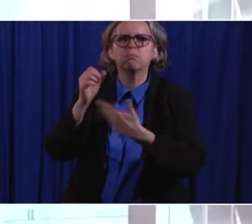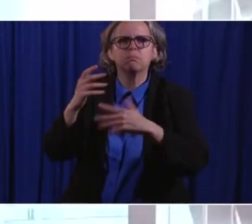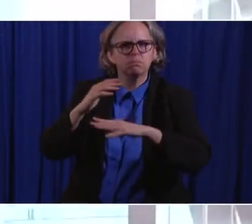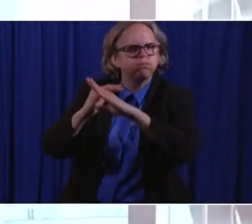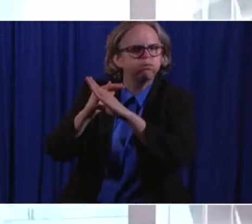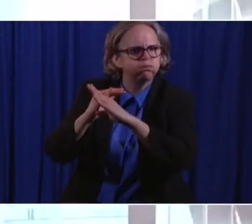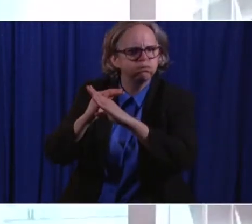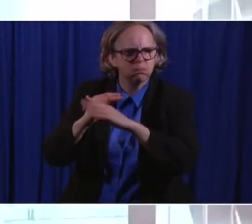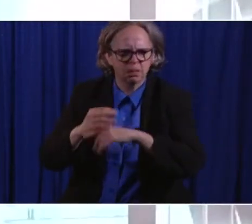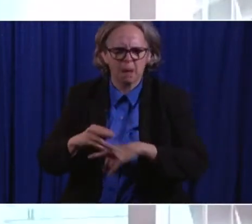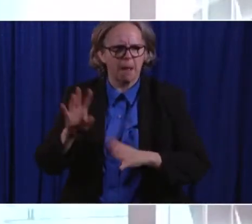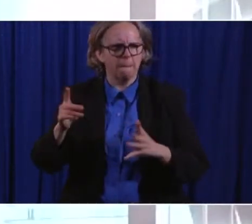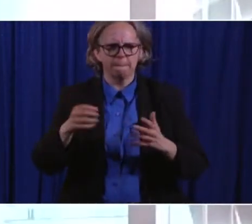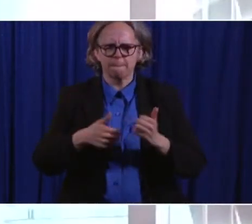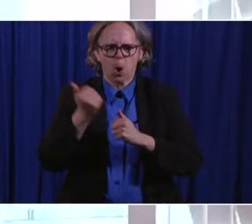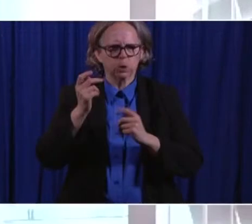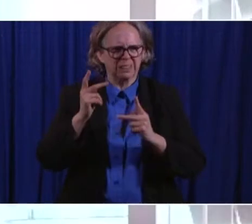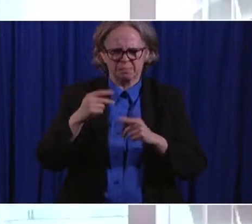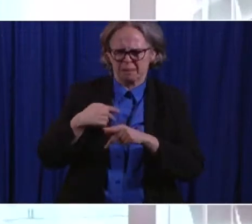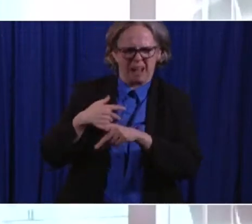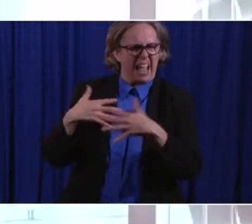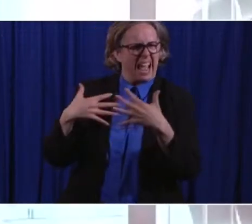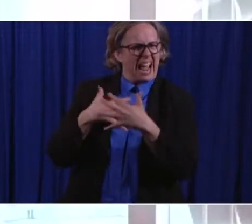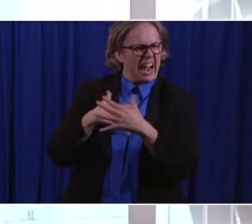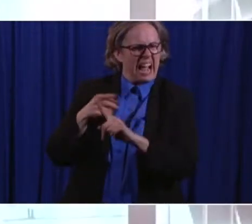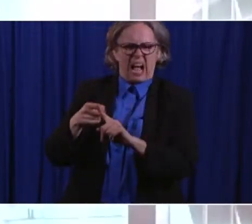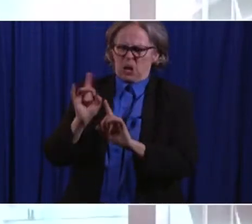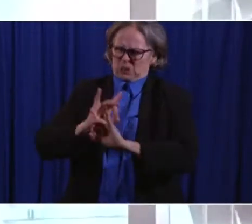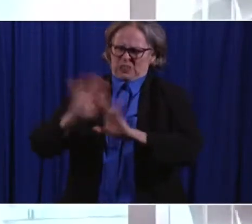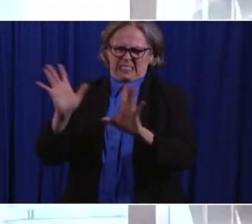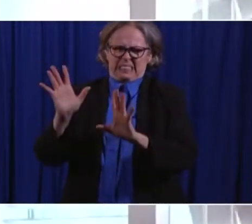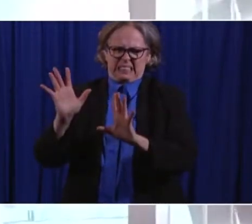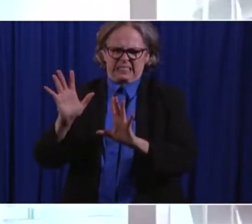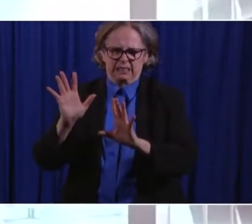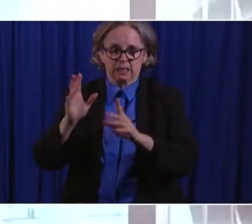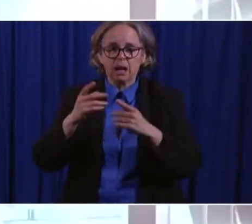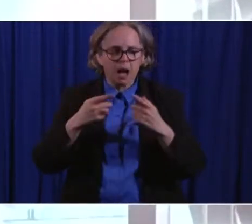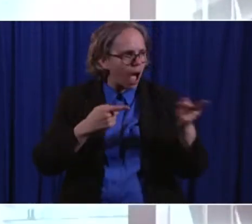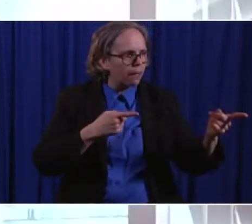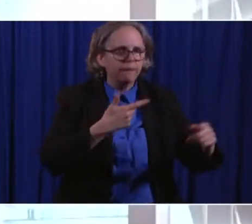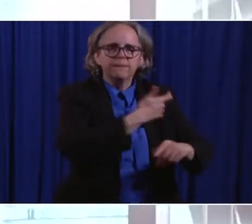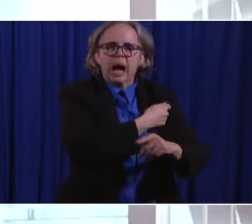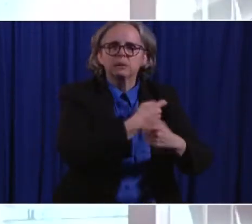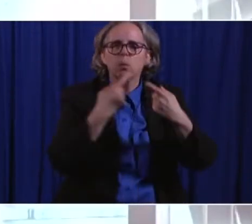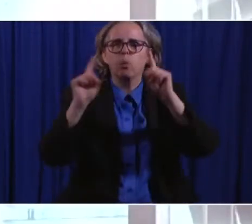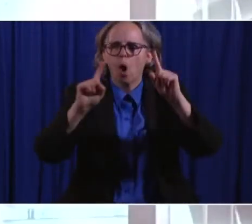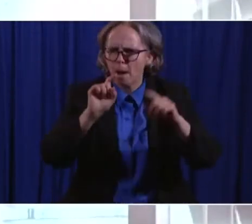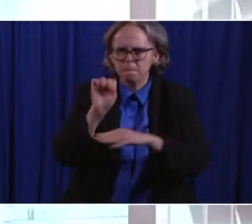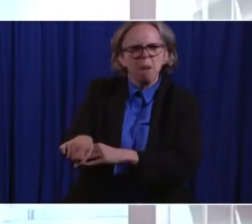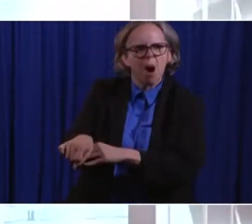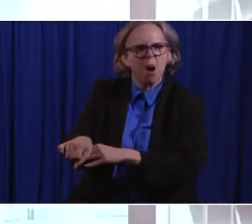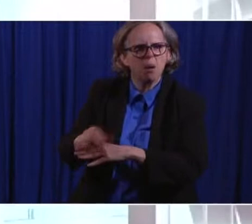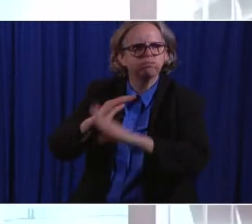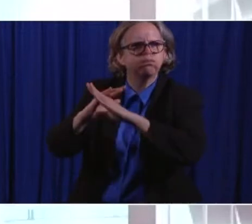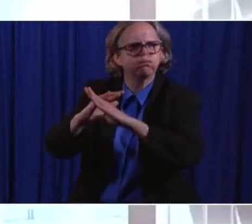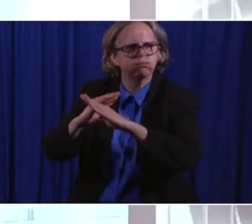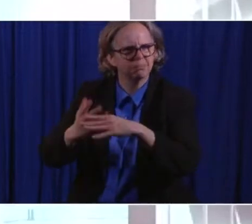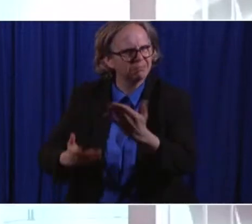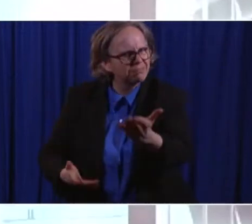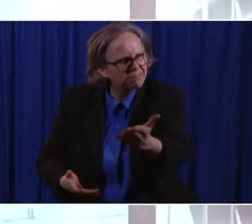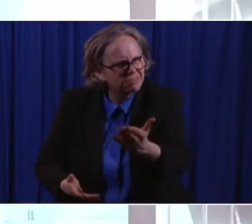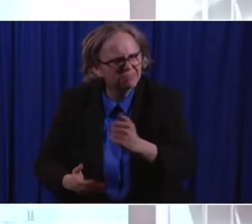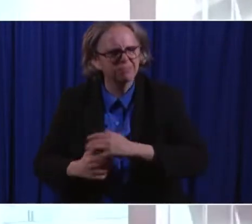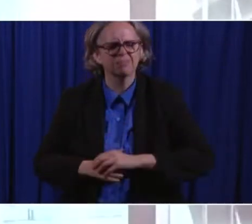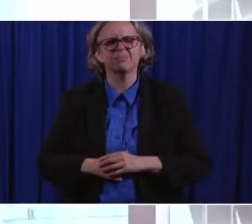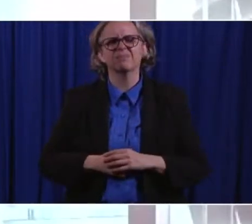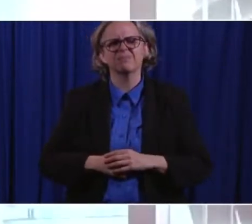regarding. So we have great confidence there. On the other hand, even before the variants arrived, we knew that natural